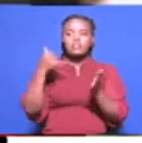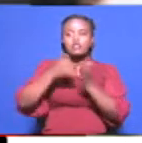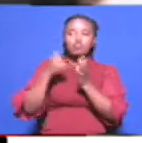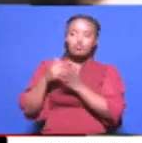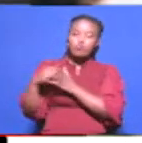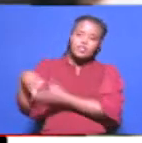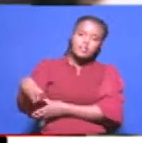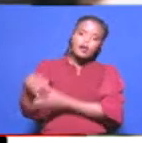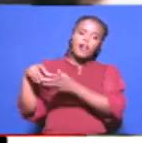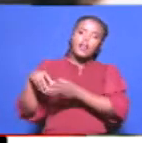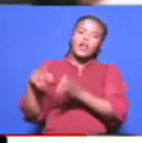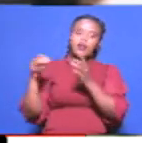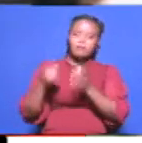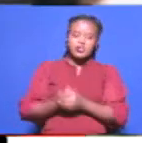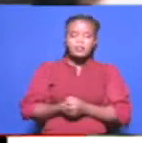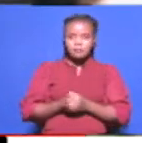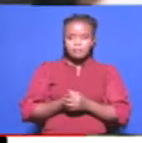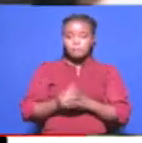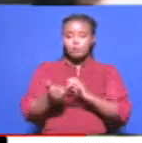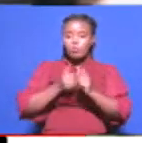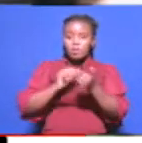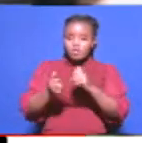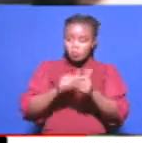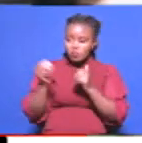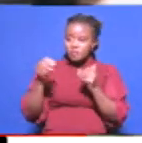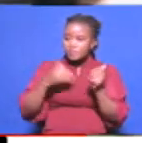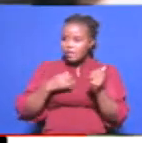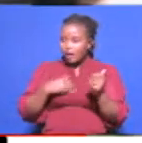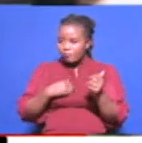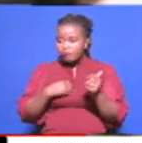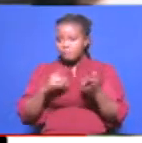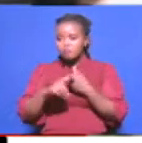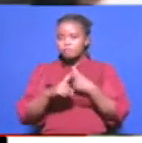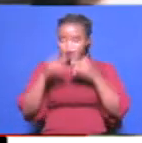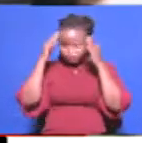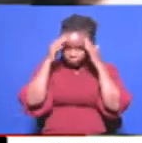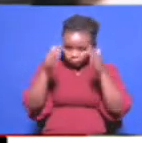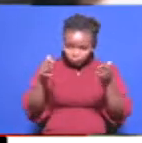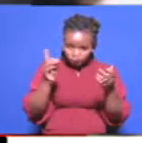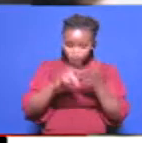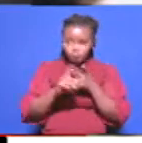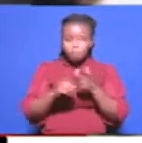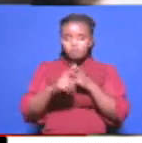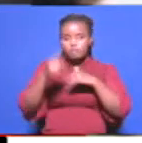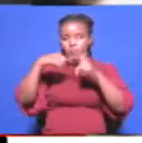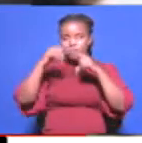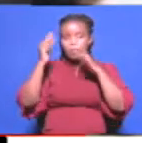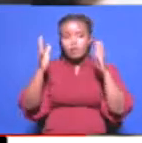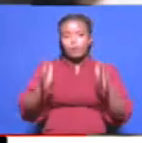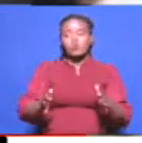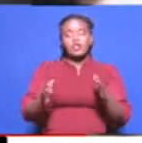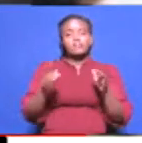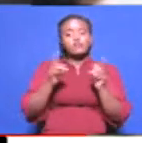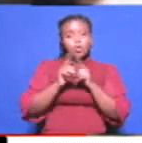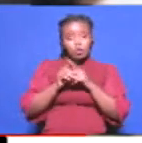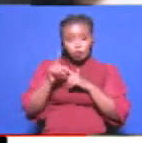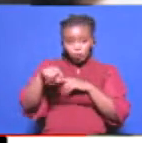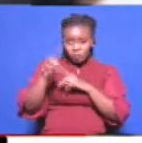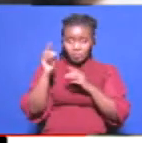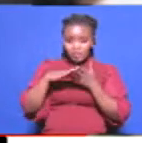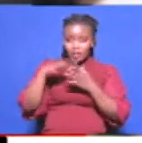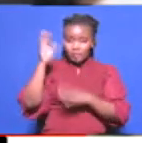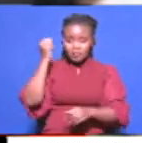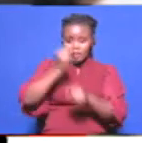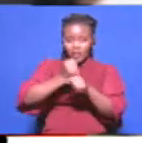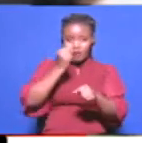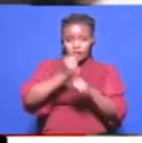commands self-sacrifice, discipline, as well as determination to be a winner. It is an extra effort that separates